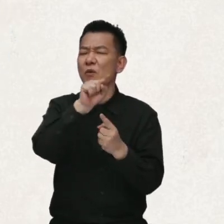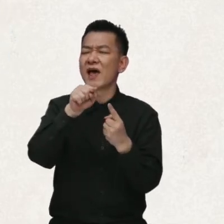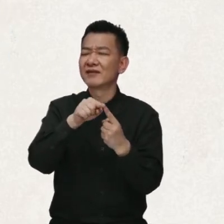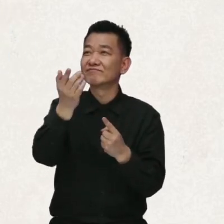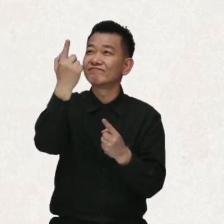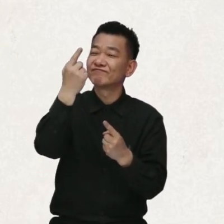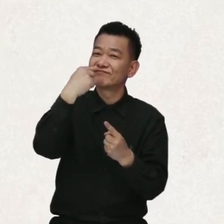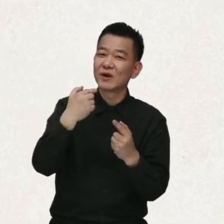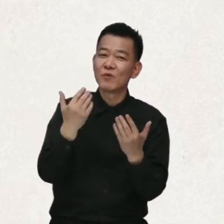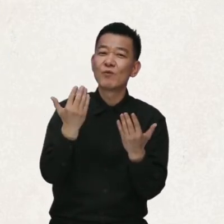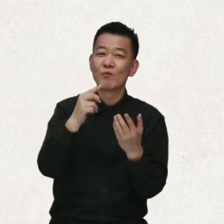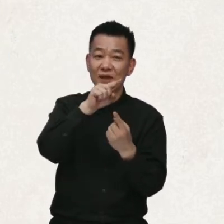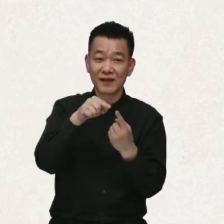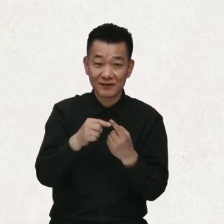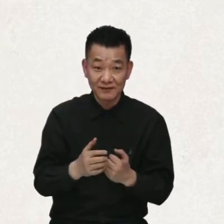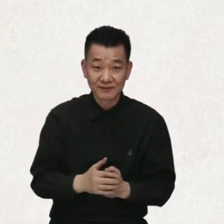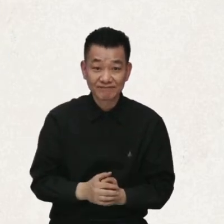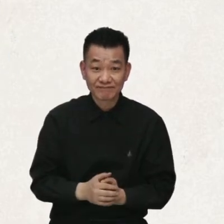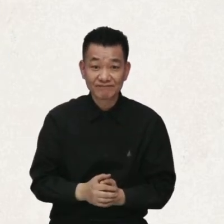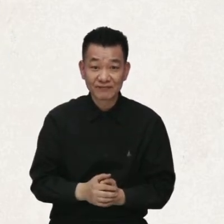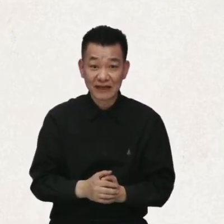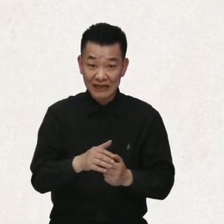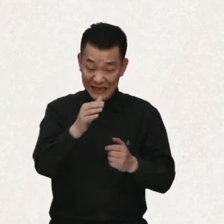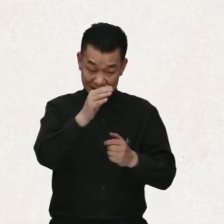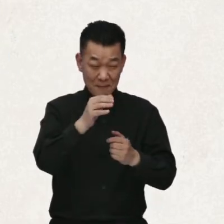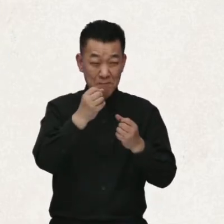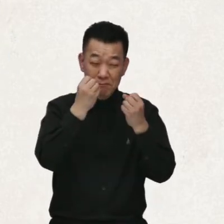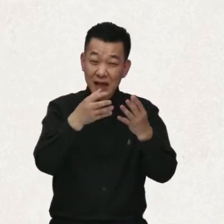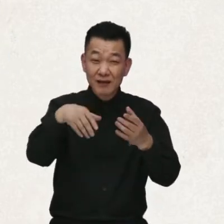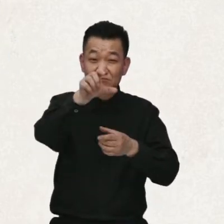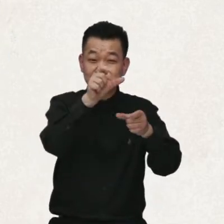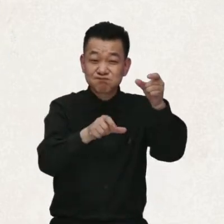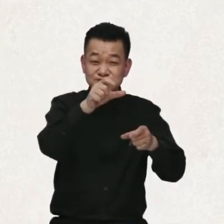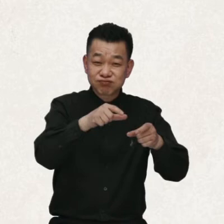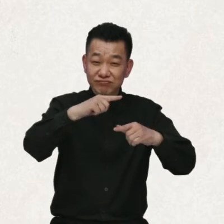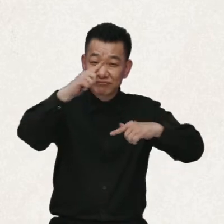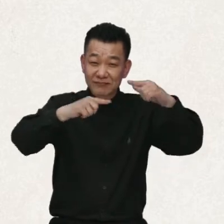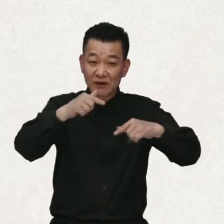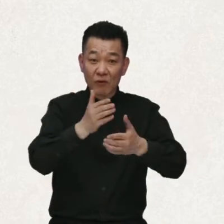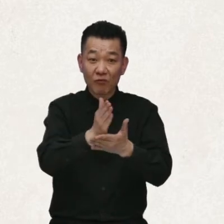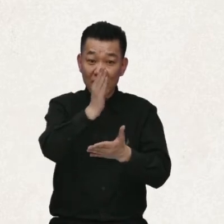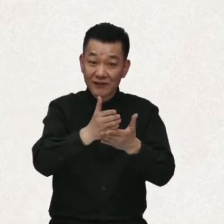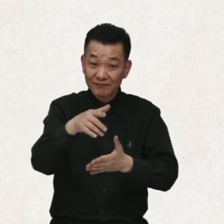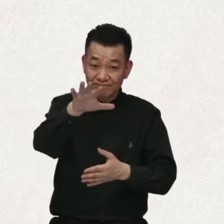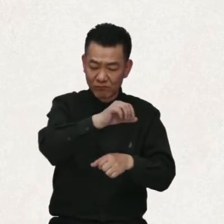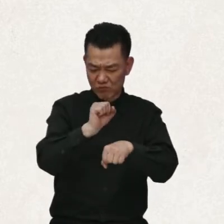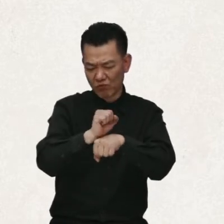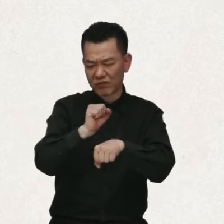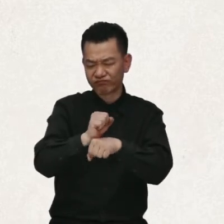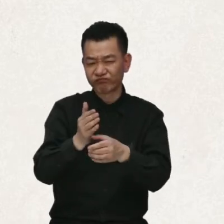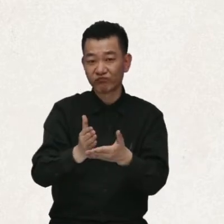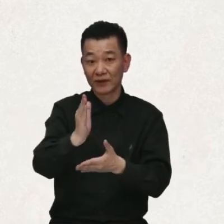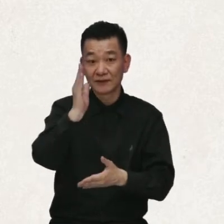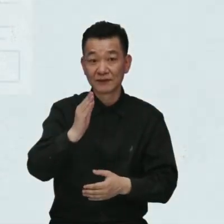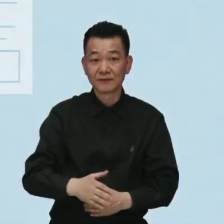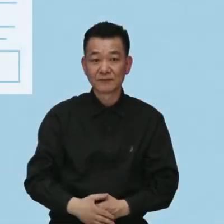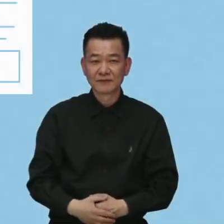What is the right that is ensured the most in international covenants? It is the right to